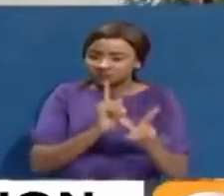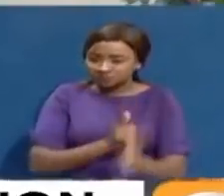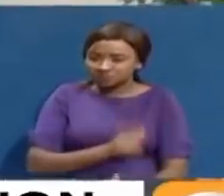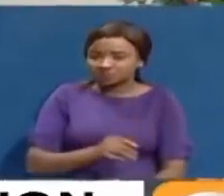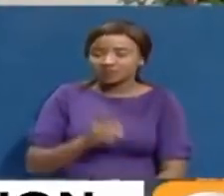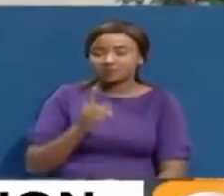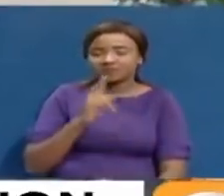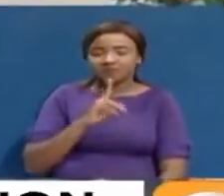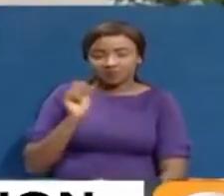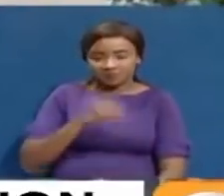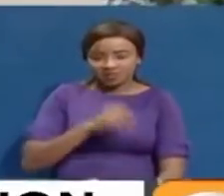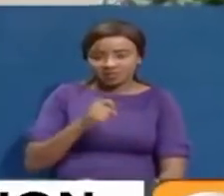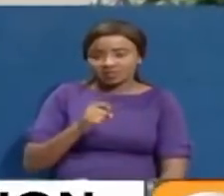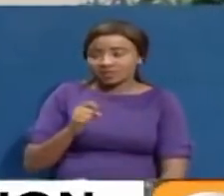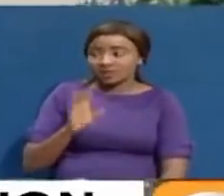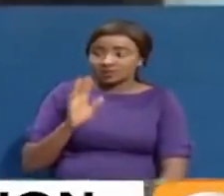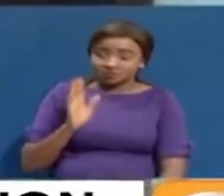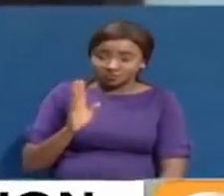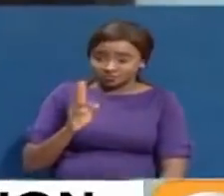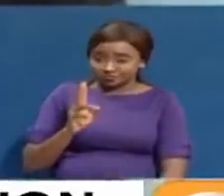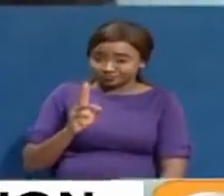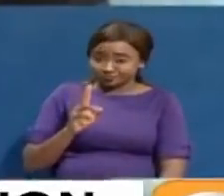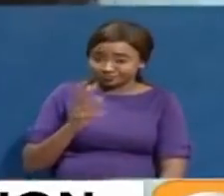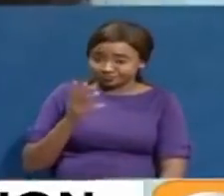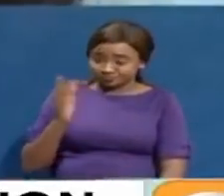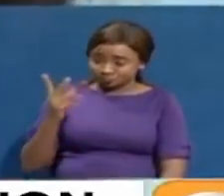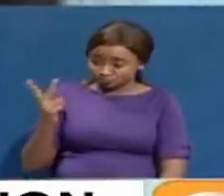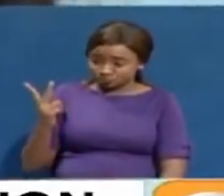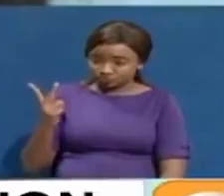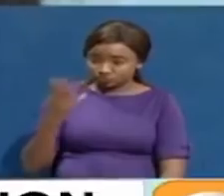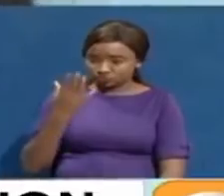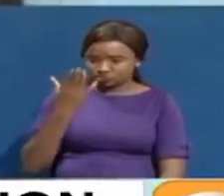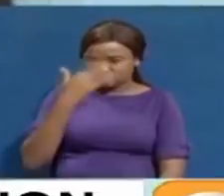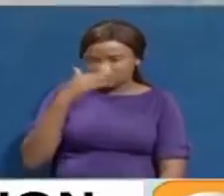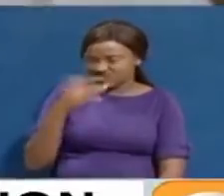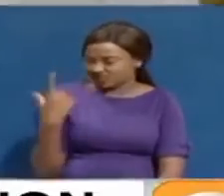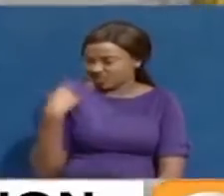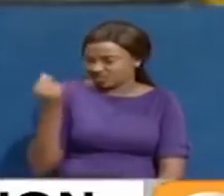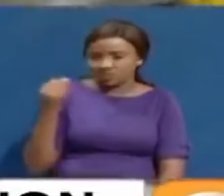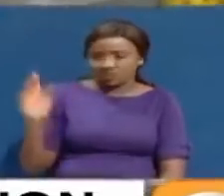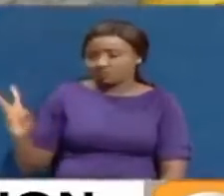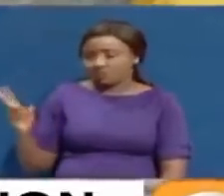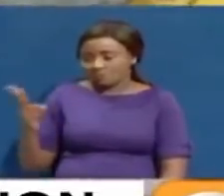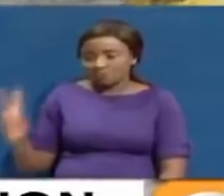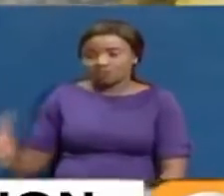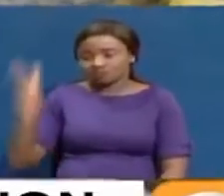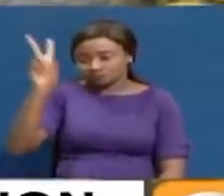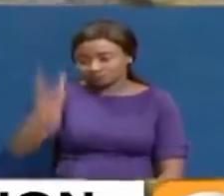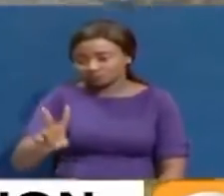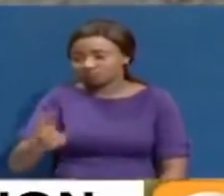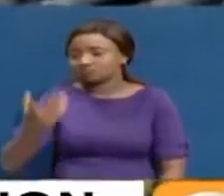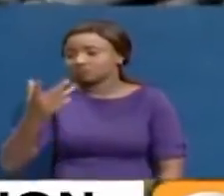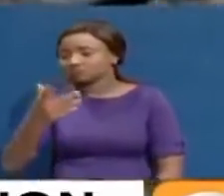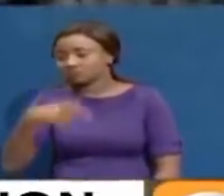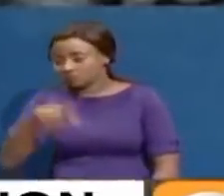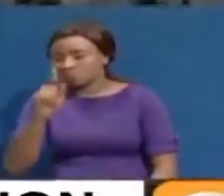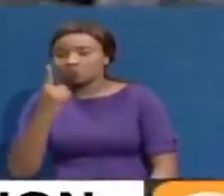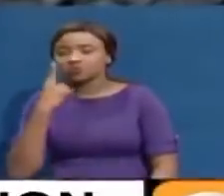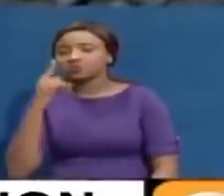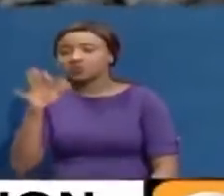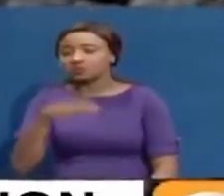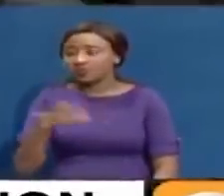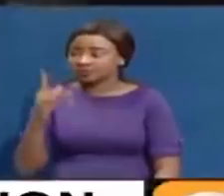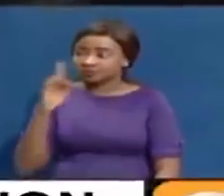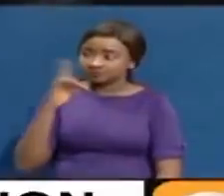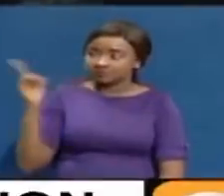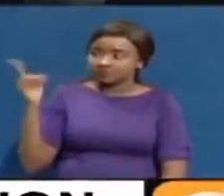Two days ago, police officers took the two to the scene of the incident, where the murder weapon was retrieved, as well as clothes and shoes. A